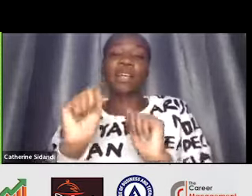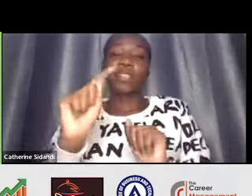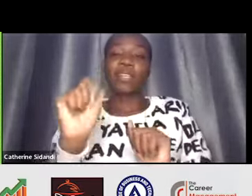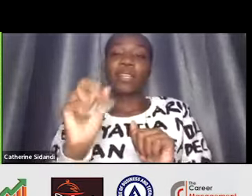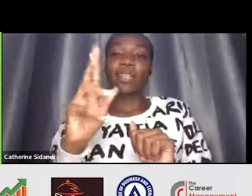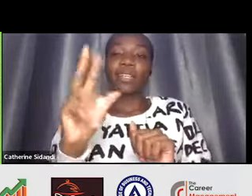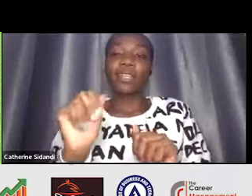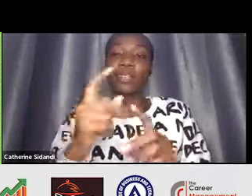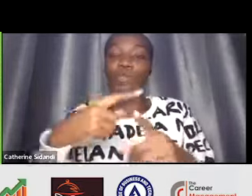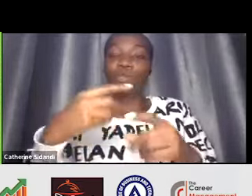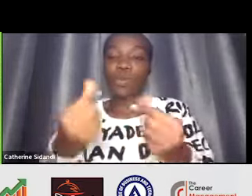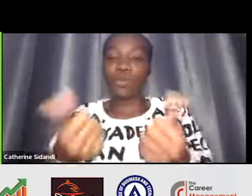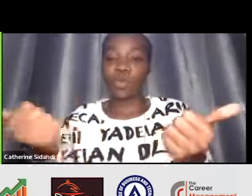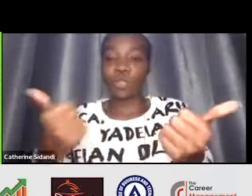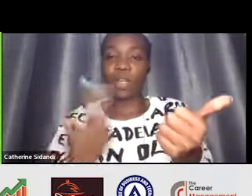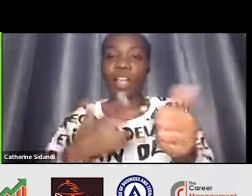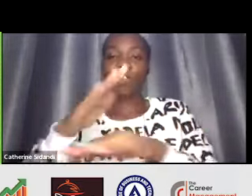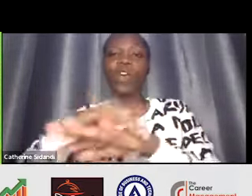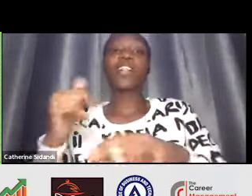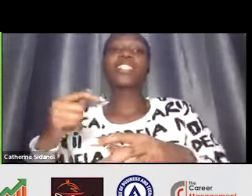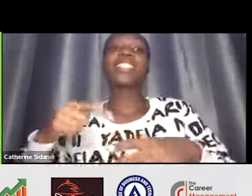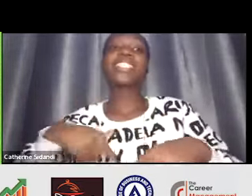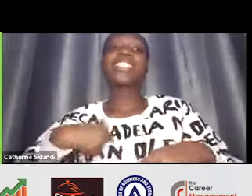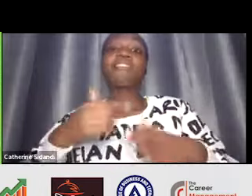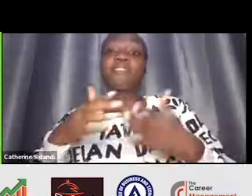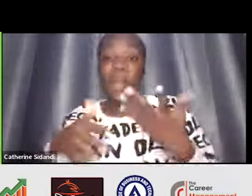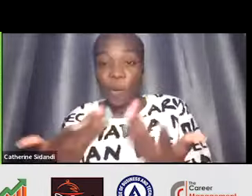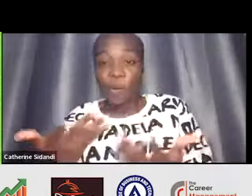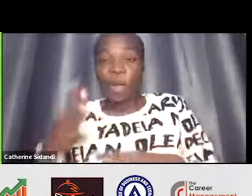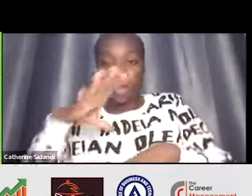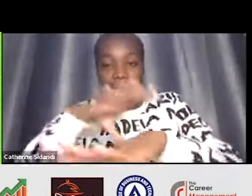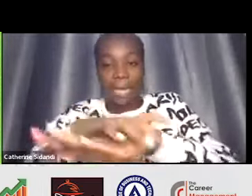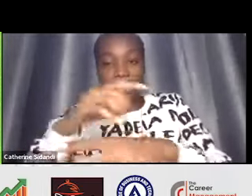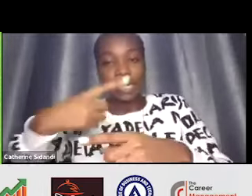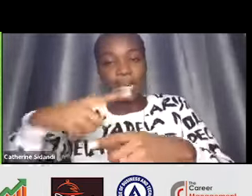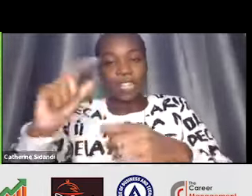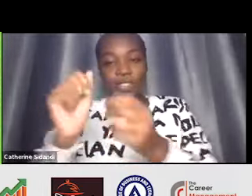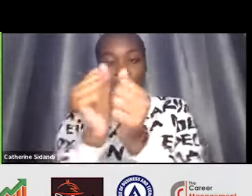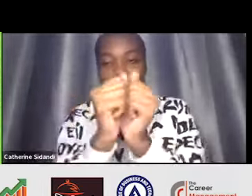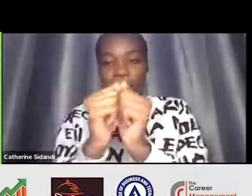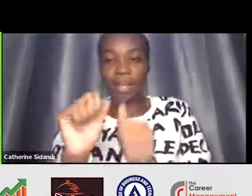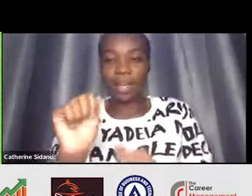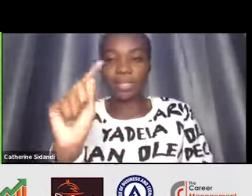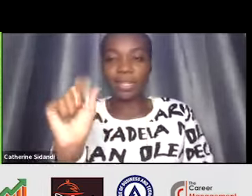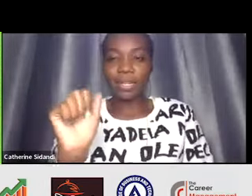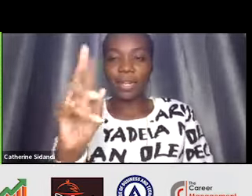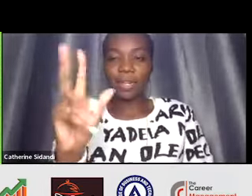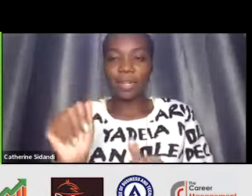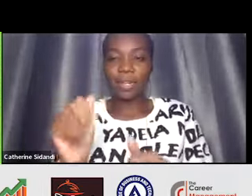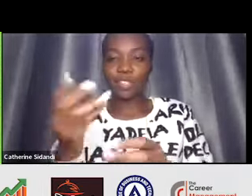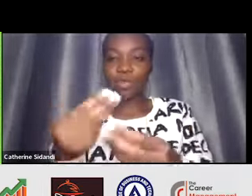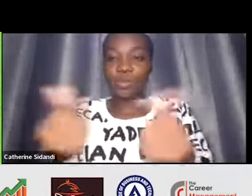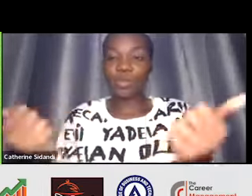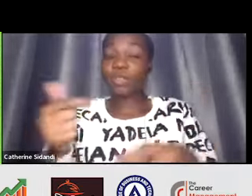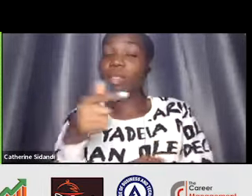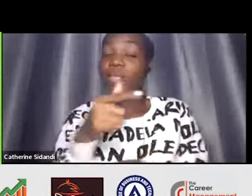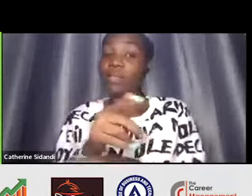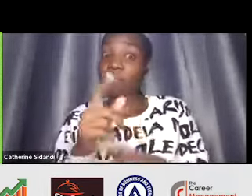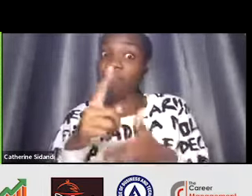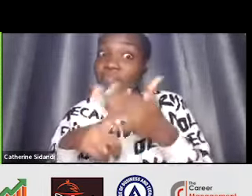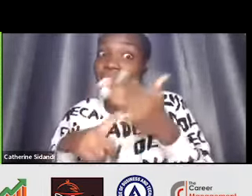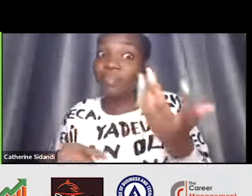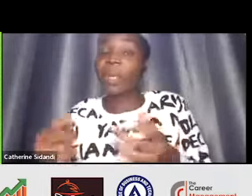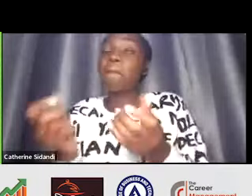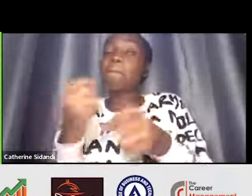first time, we call ourselves Get It Right with Atara Solutions. This is a webinar series that seeks to demystify issues in